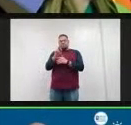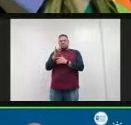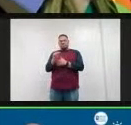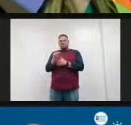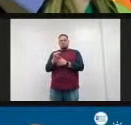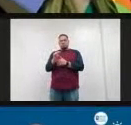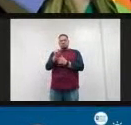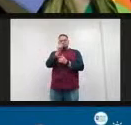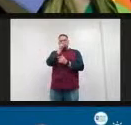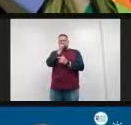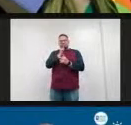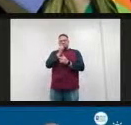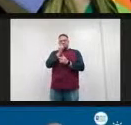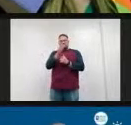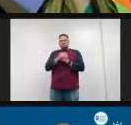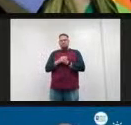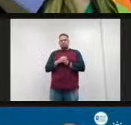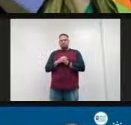very patient.